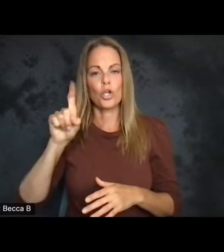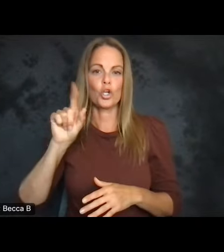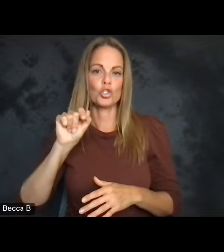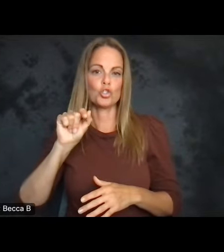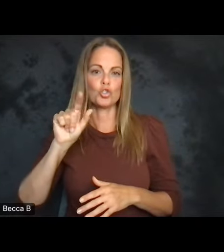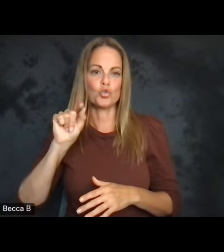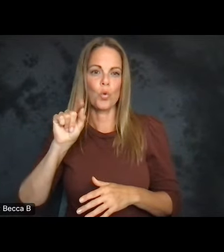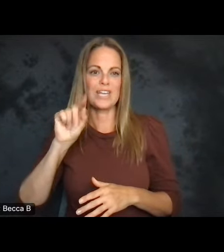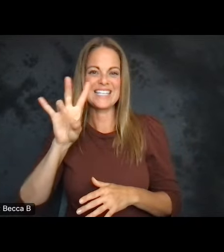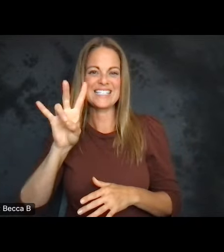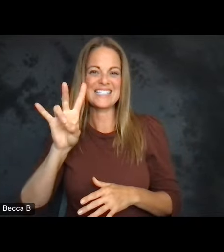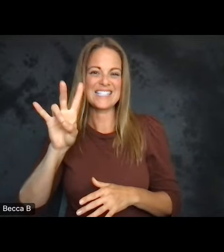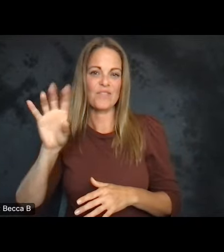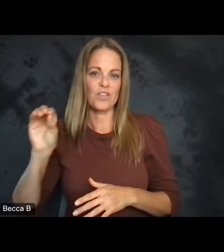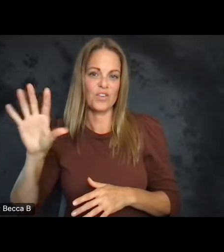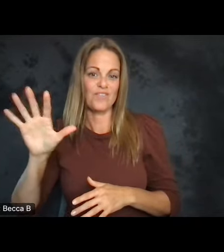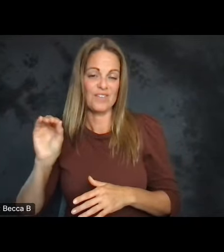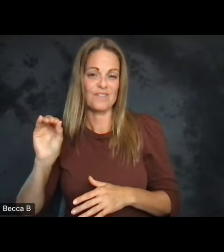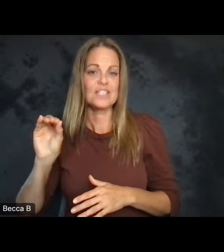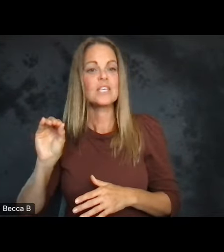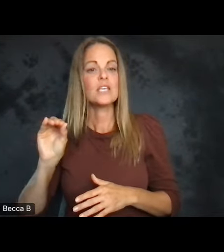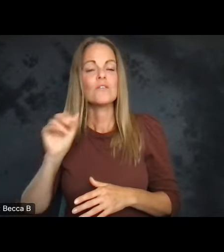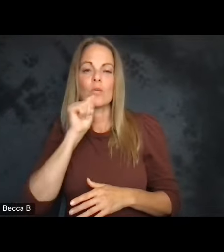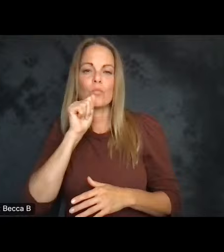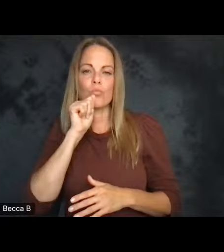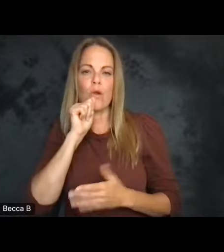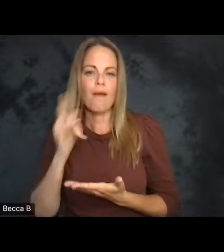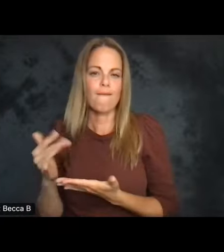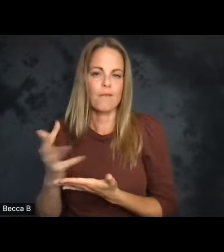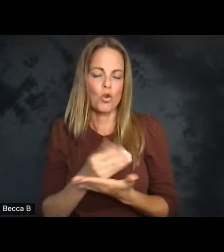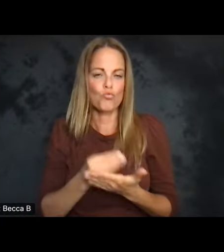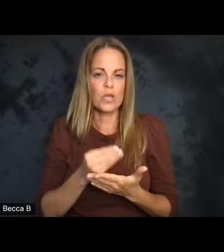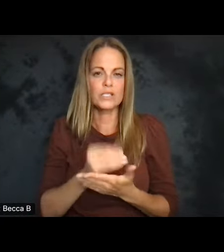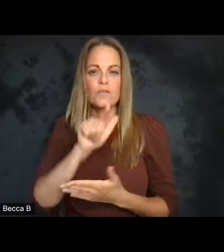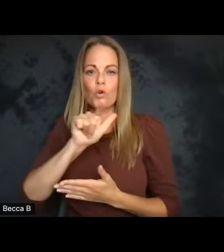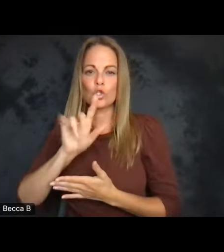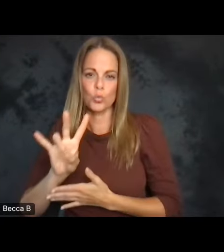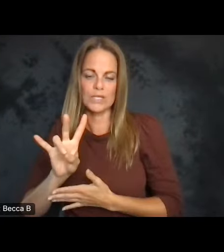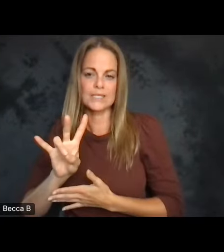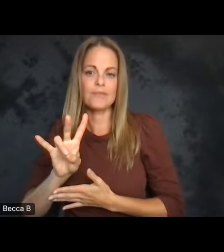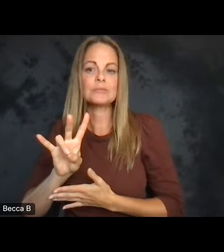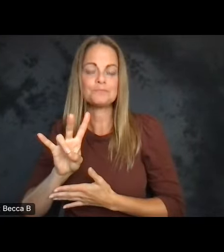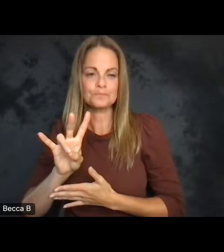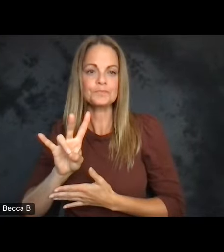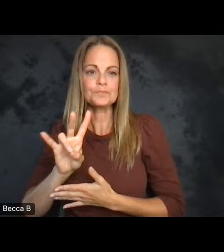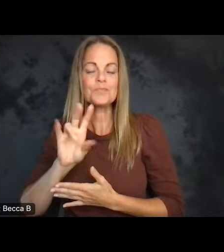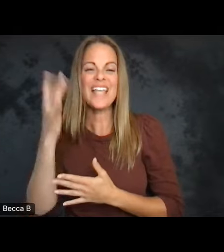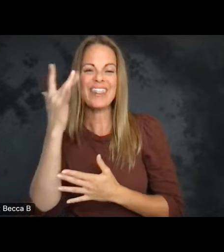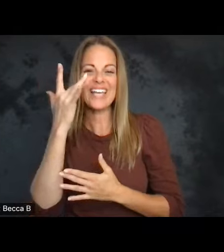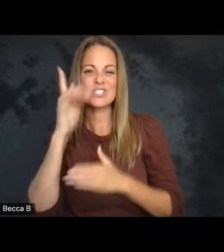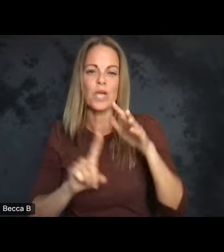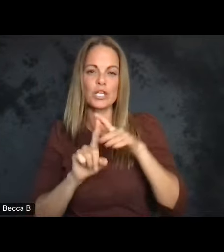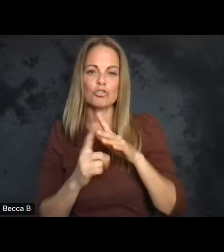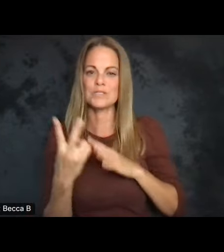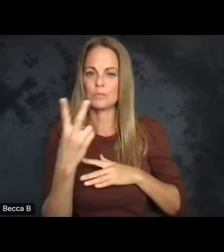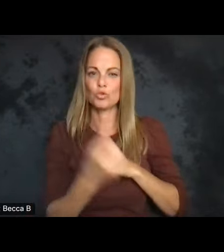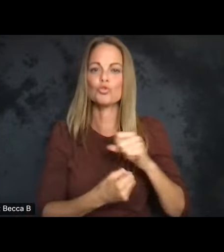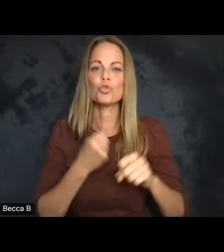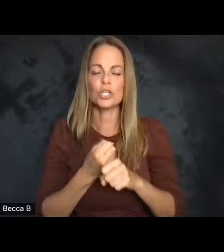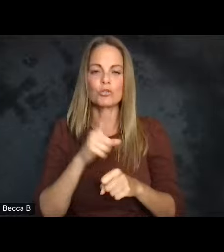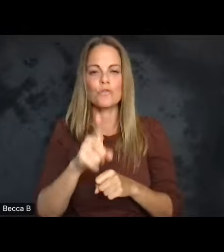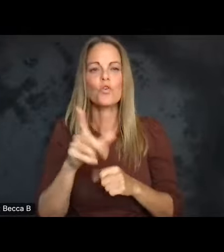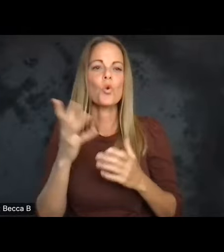$120,750 to be raised privately in 27. So that's why it shows up in 2 years in your testimony.